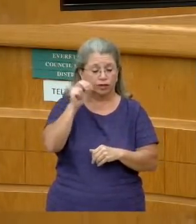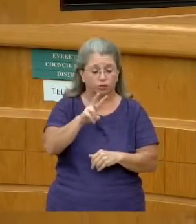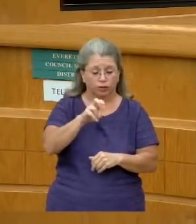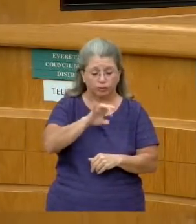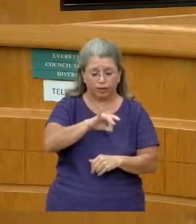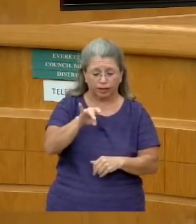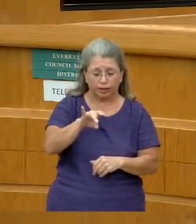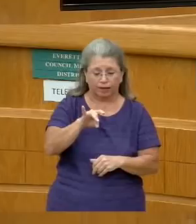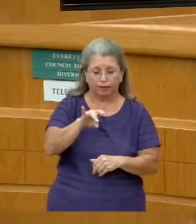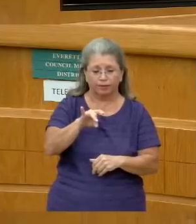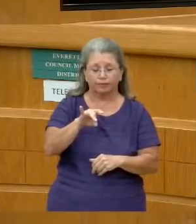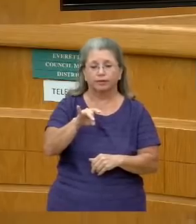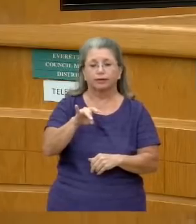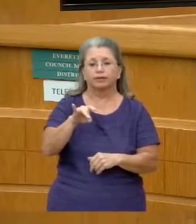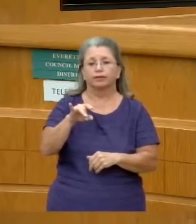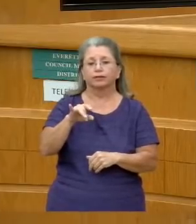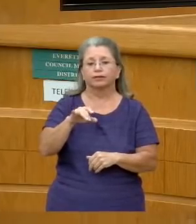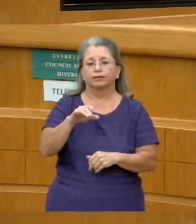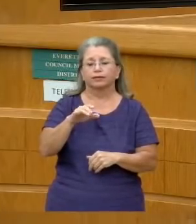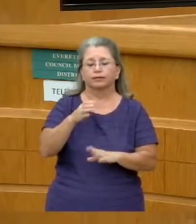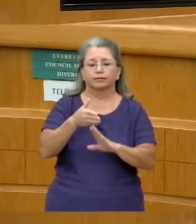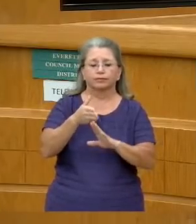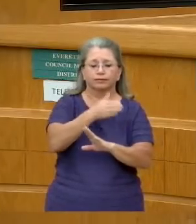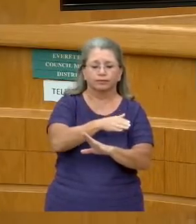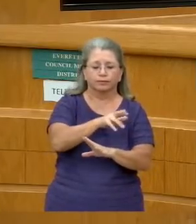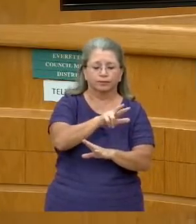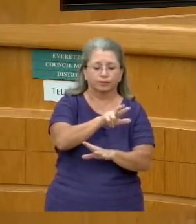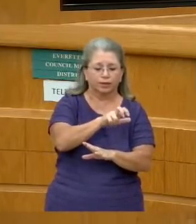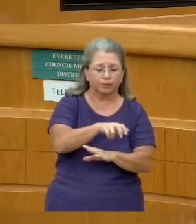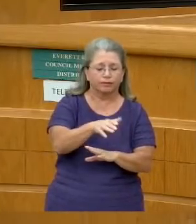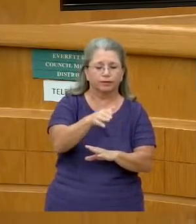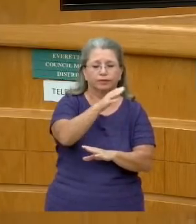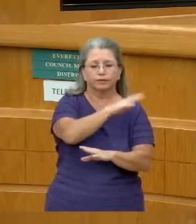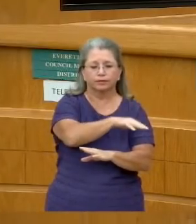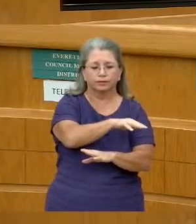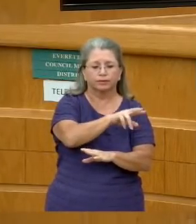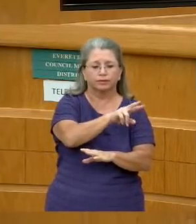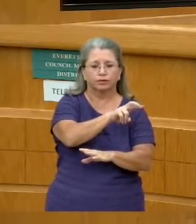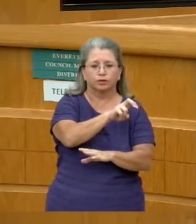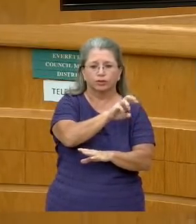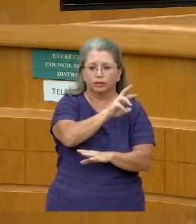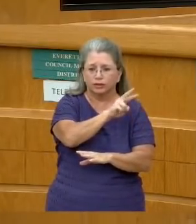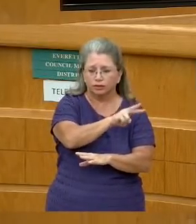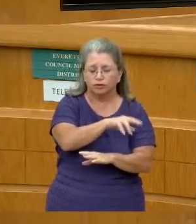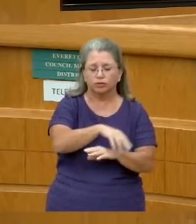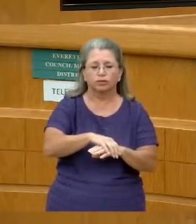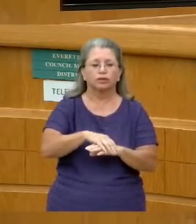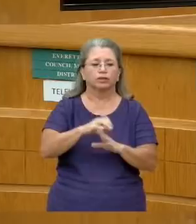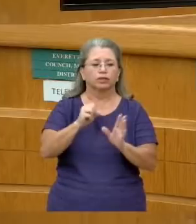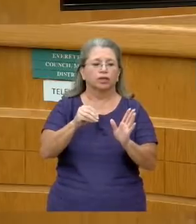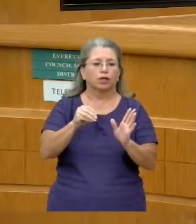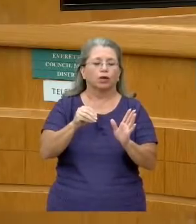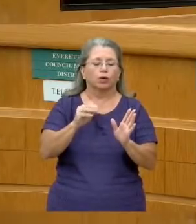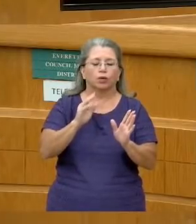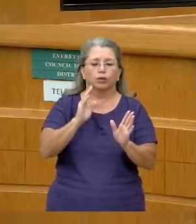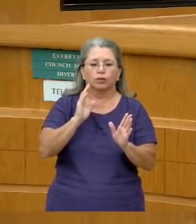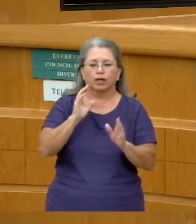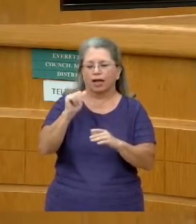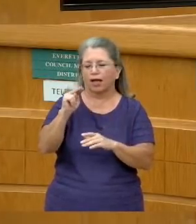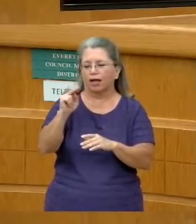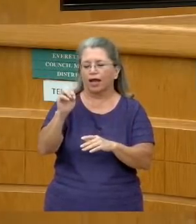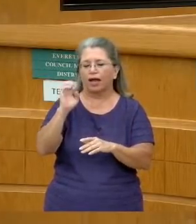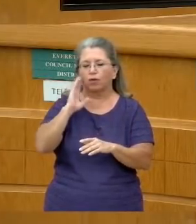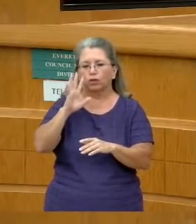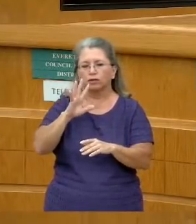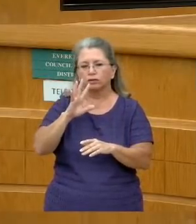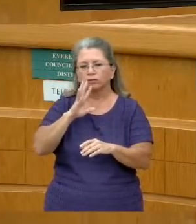We had a 300 back in 7-4, 362 and 7-1. So Annette will talk to us more about this, but our numbers